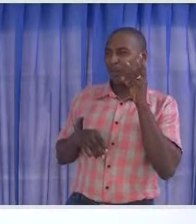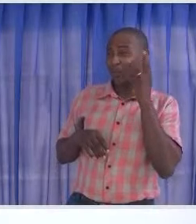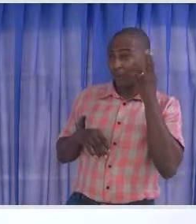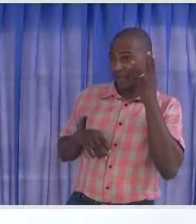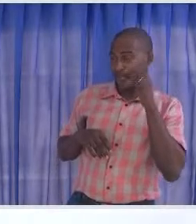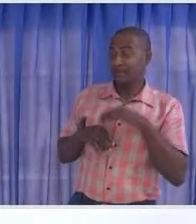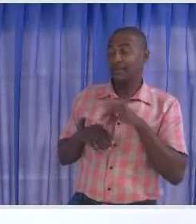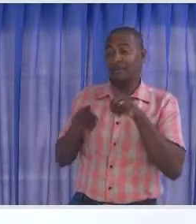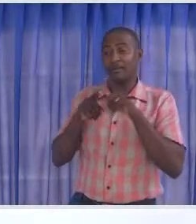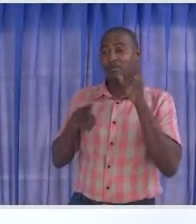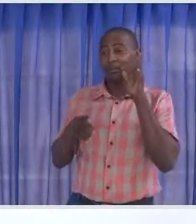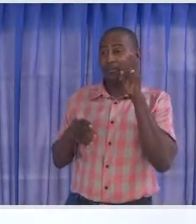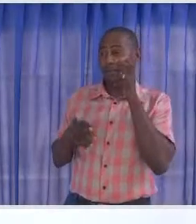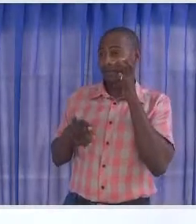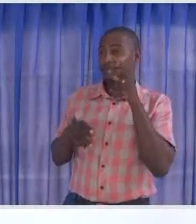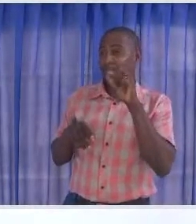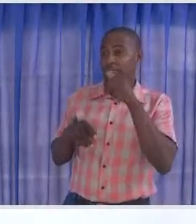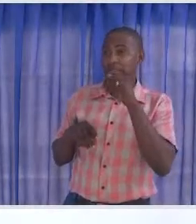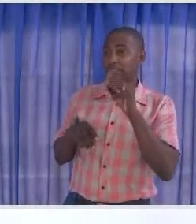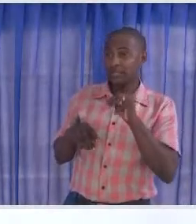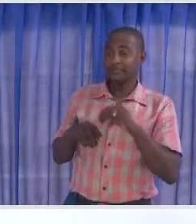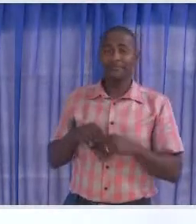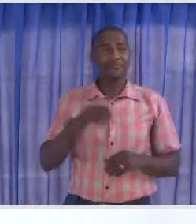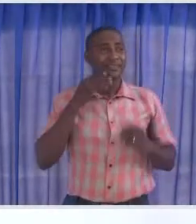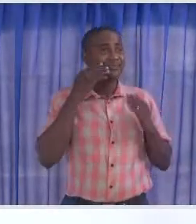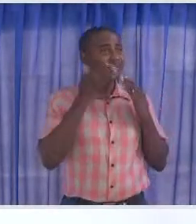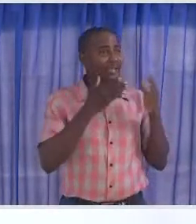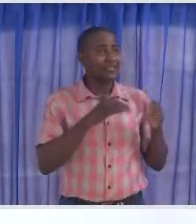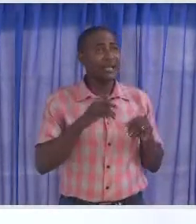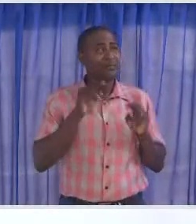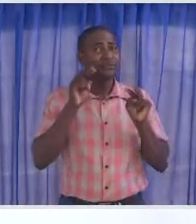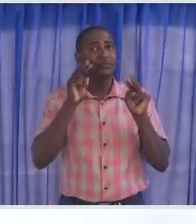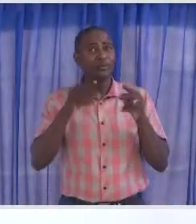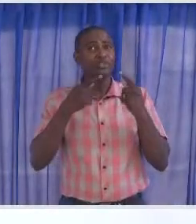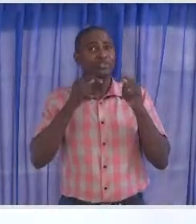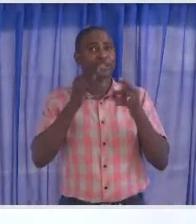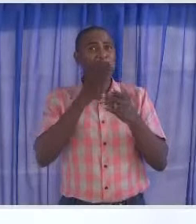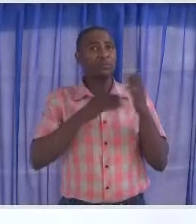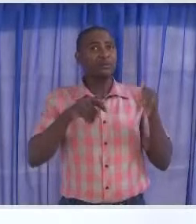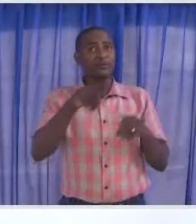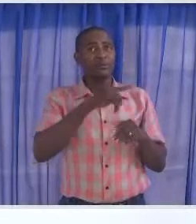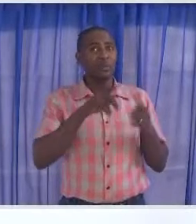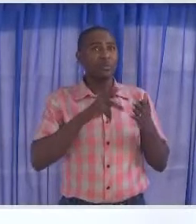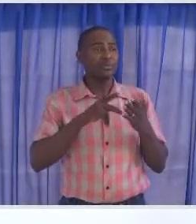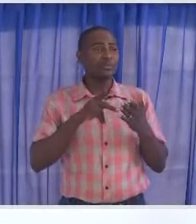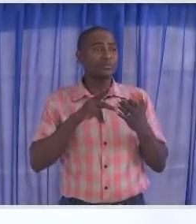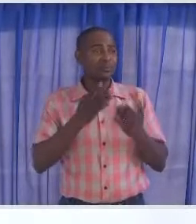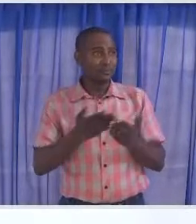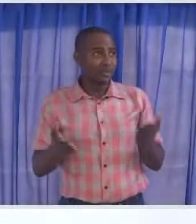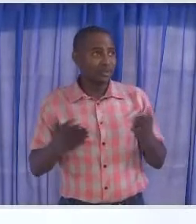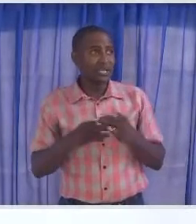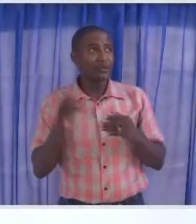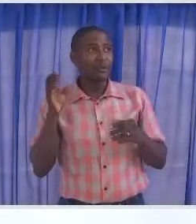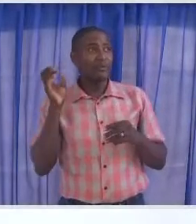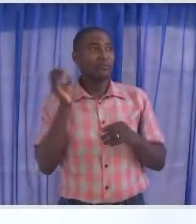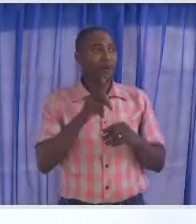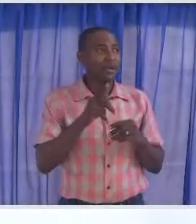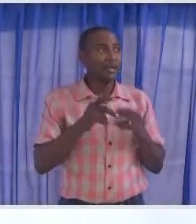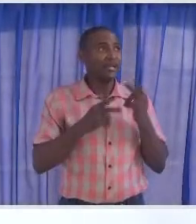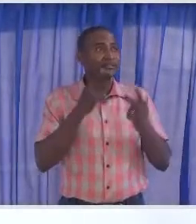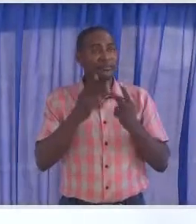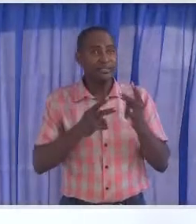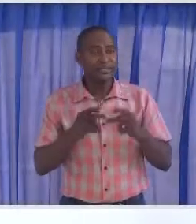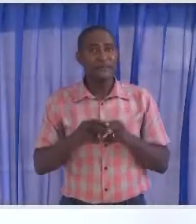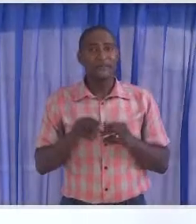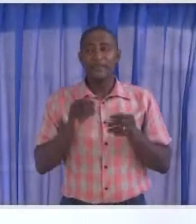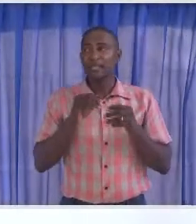meet you. And I am looking forward to trying some of those products. I will be back. Mrs. Reed can tell you. I will come back and visit. Teachers and staff